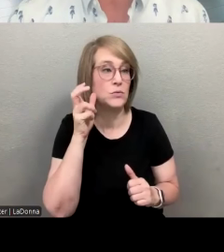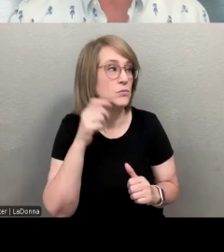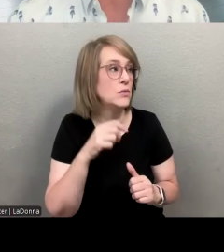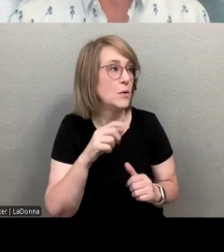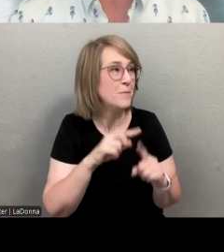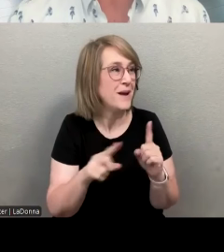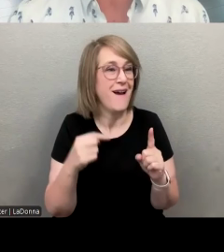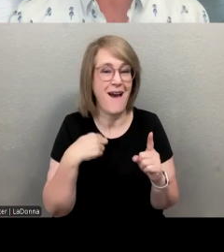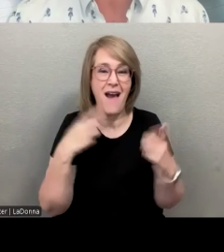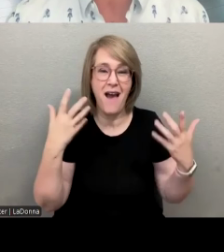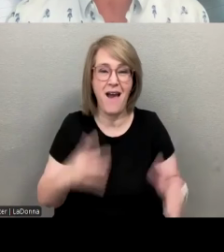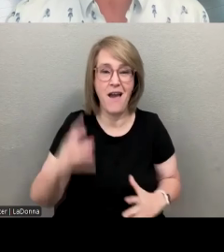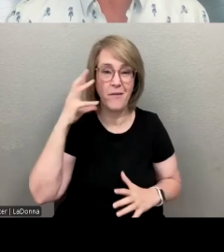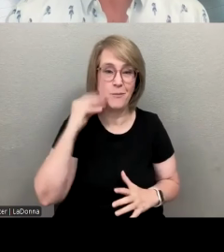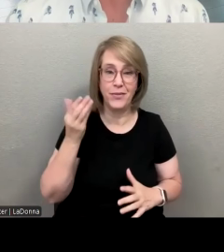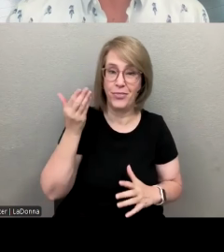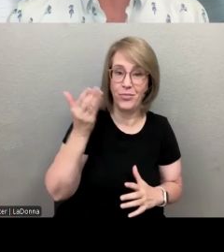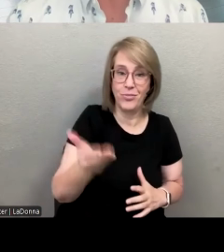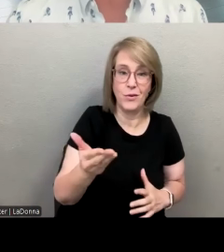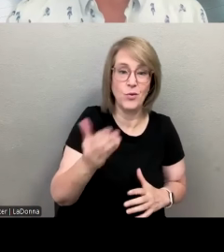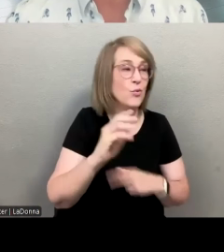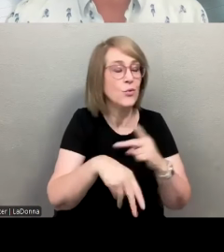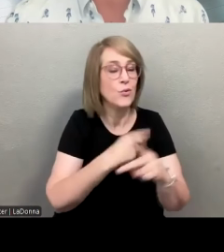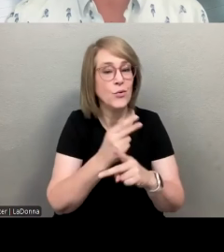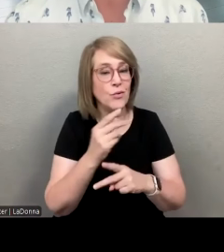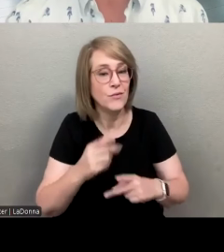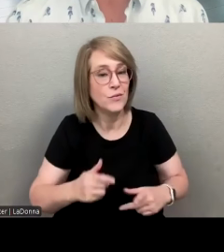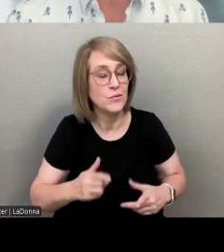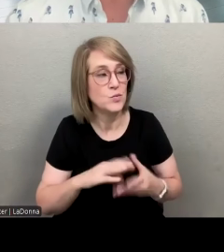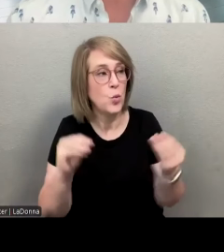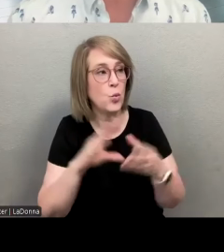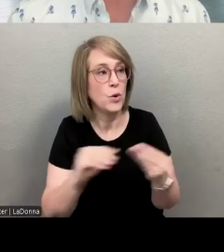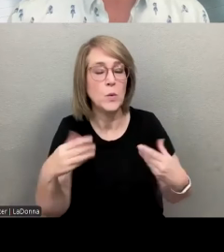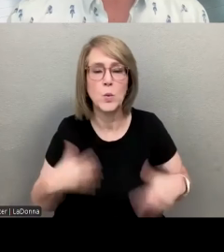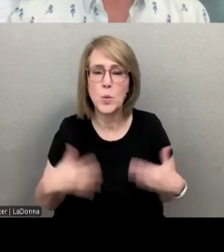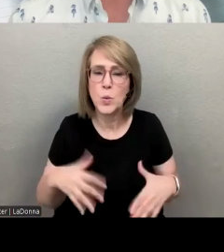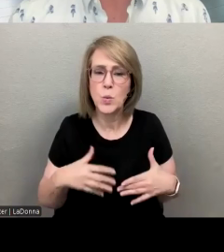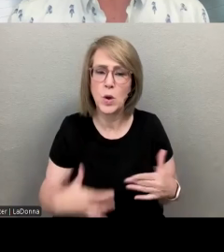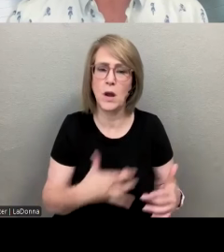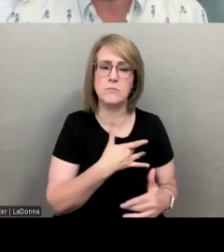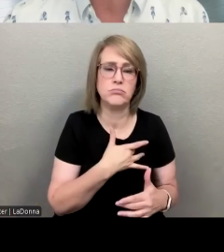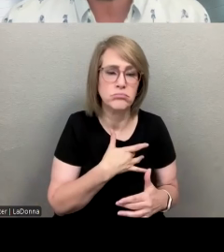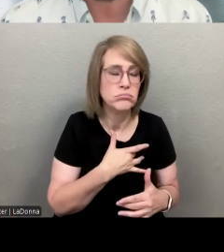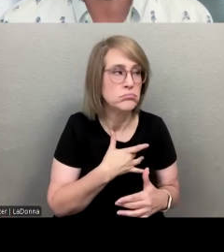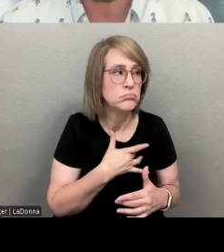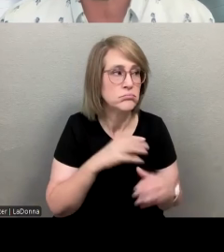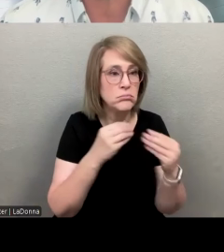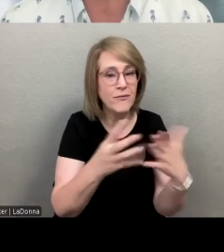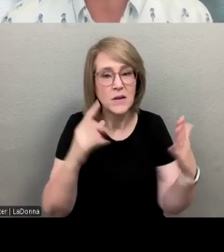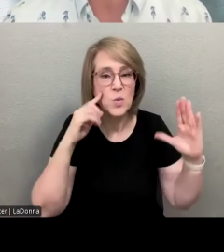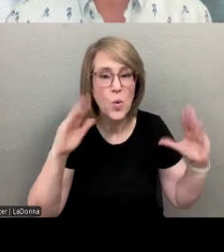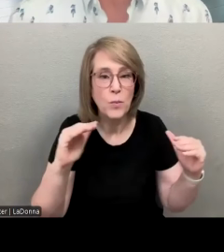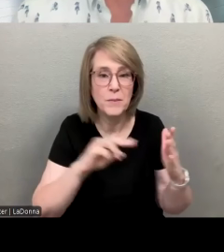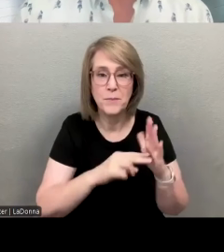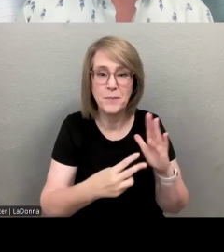stories, and here's how I got through it, which can be so powerful and so meaningful and give a person hope who